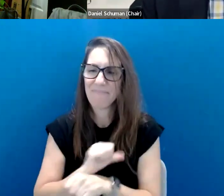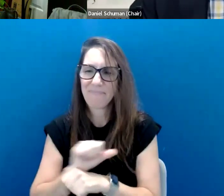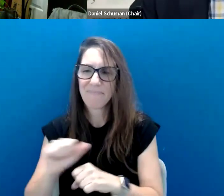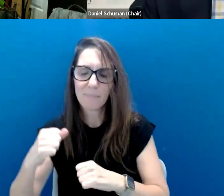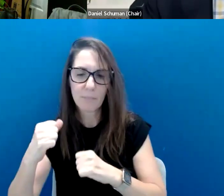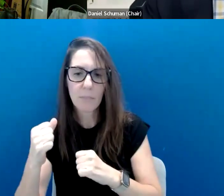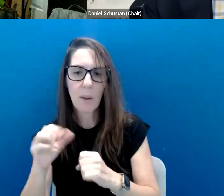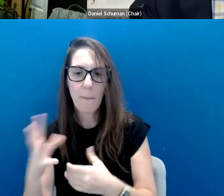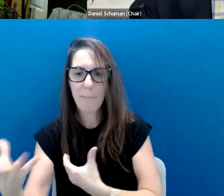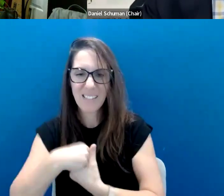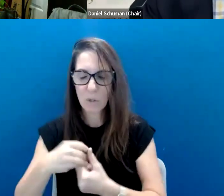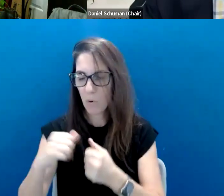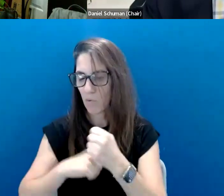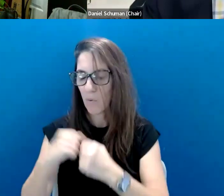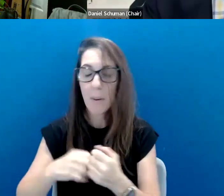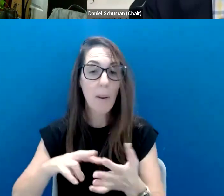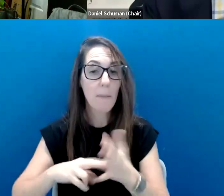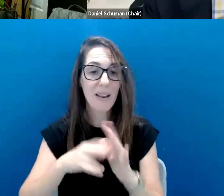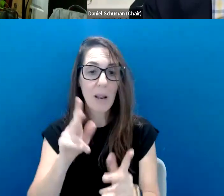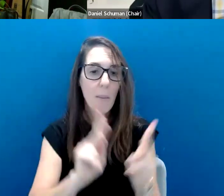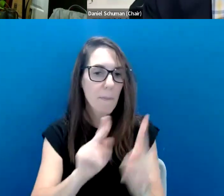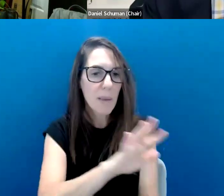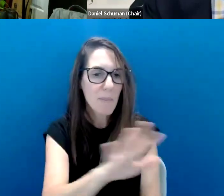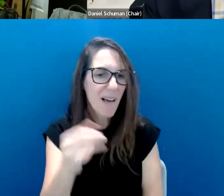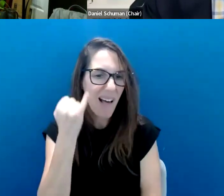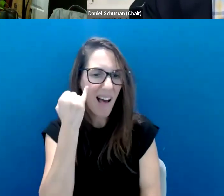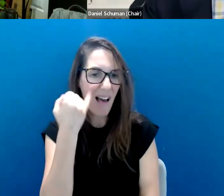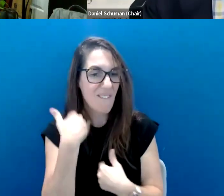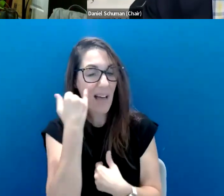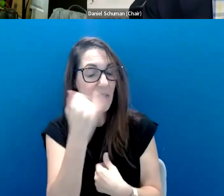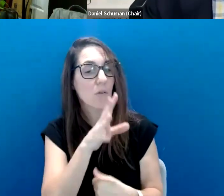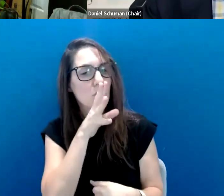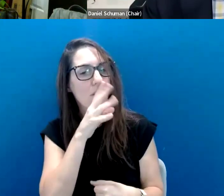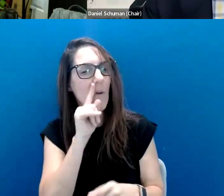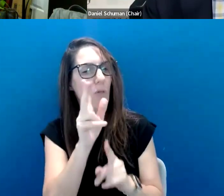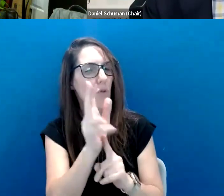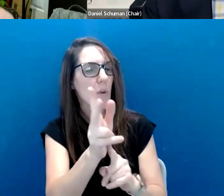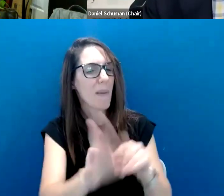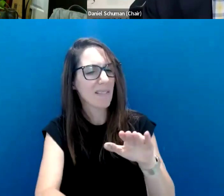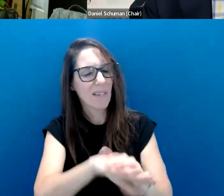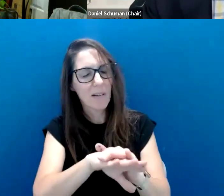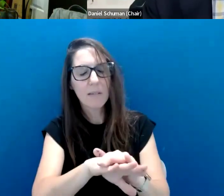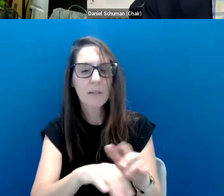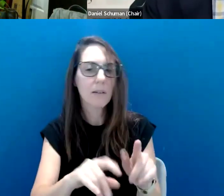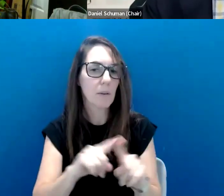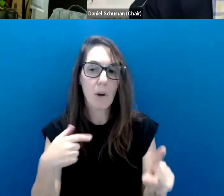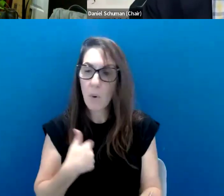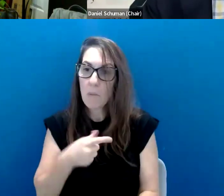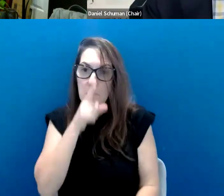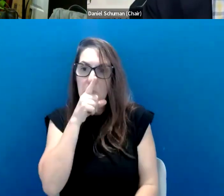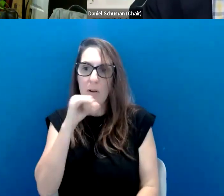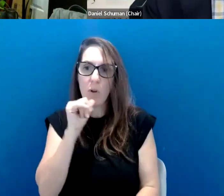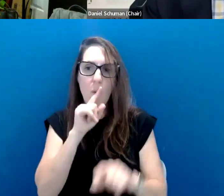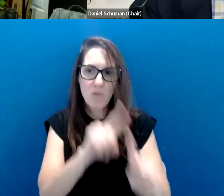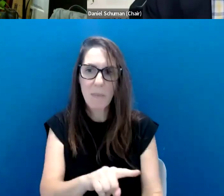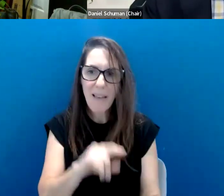that people would be offered 3 minutes to talk, but that we wouldn't, but we wouldn't respond, right? I feel like that